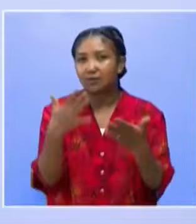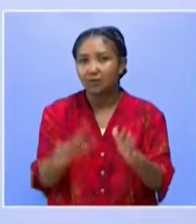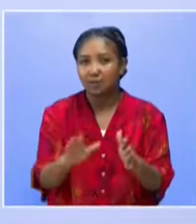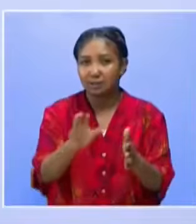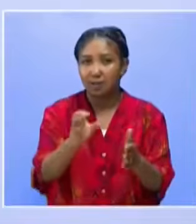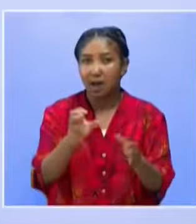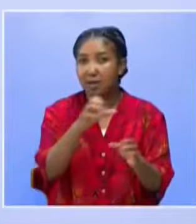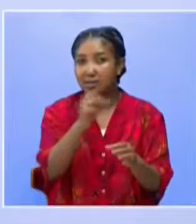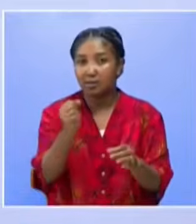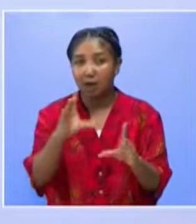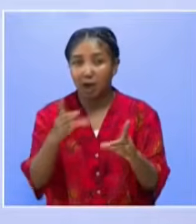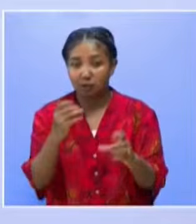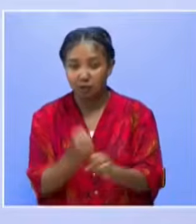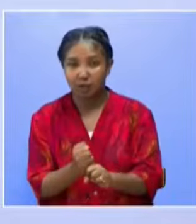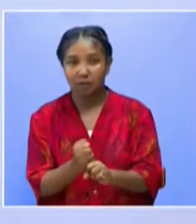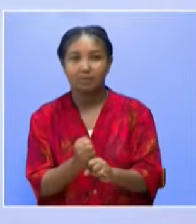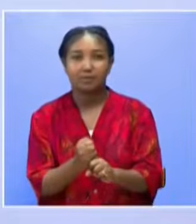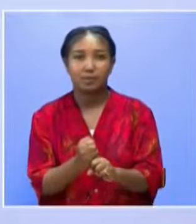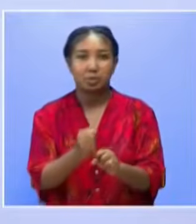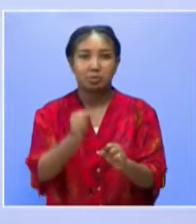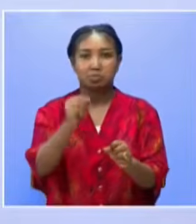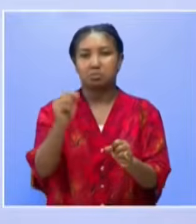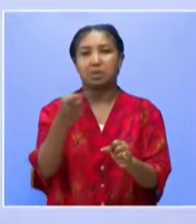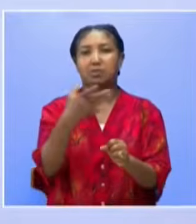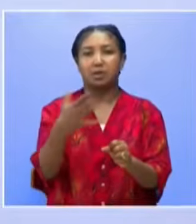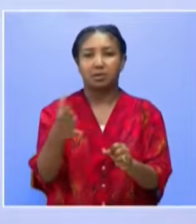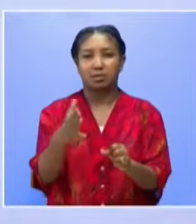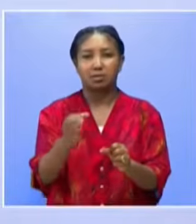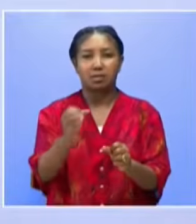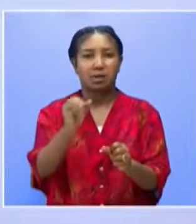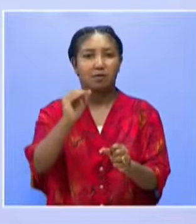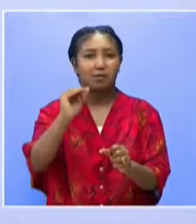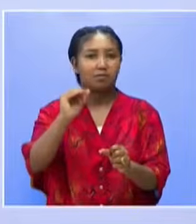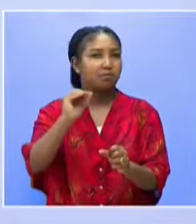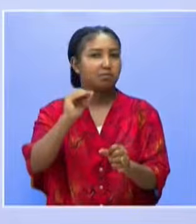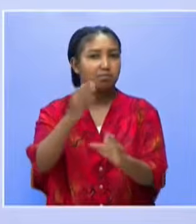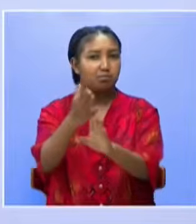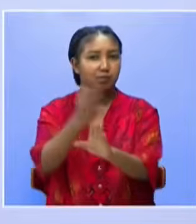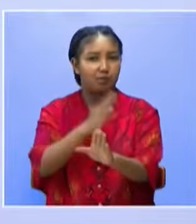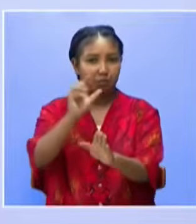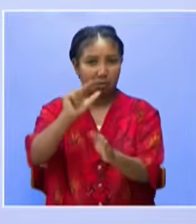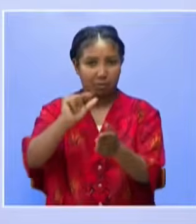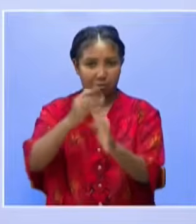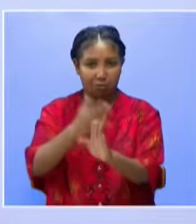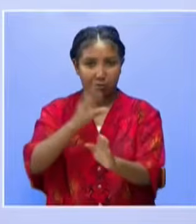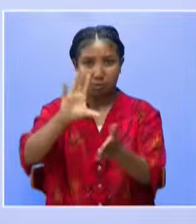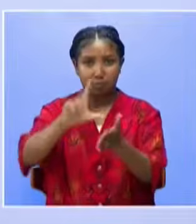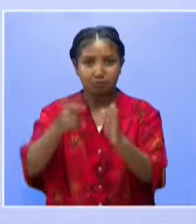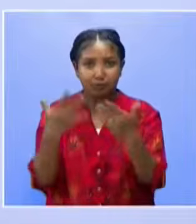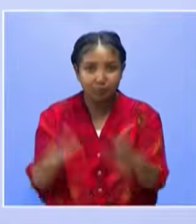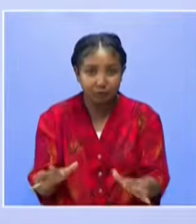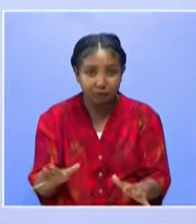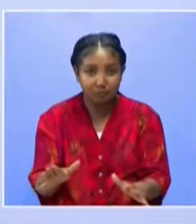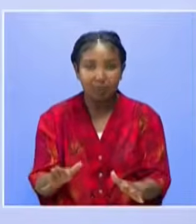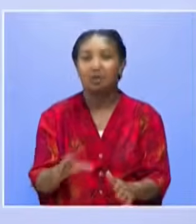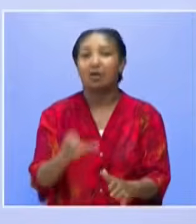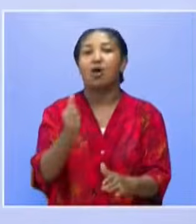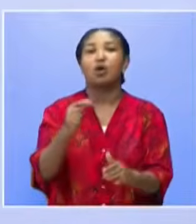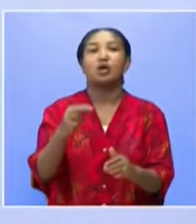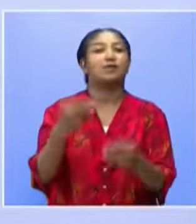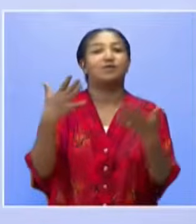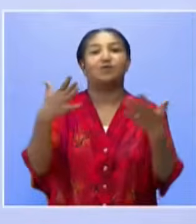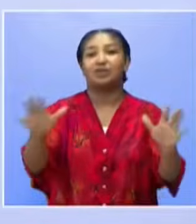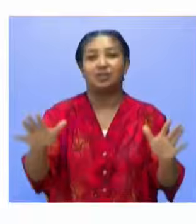finished the assignment or the test or something else before the given time, you can use